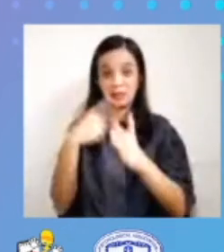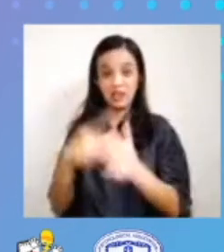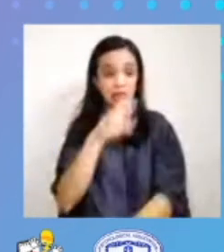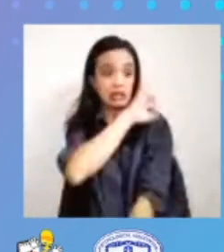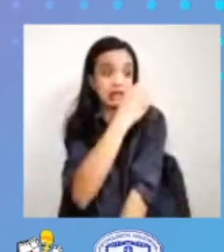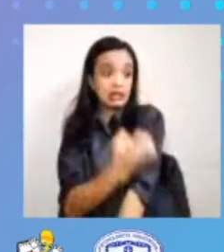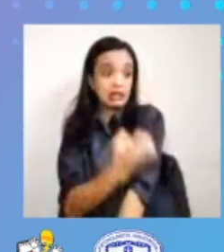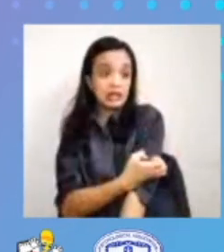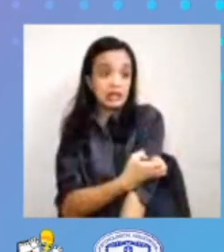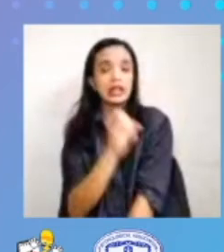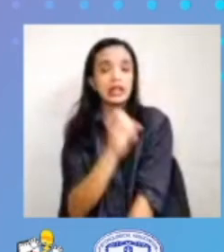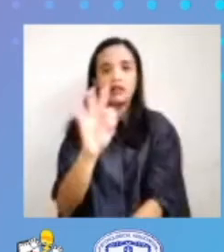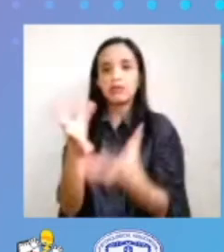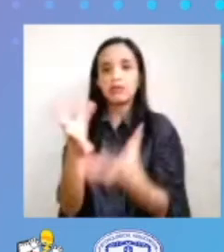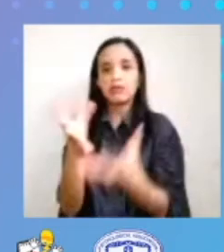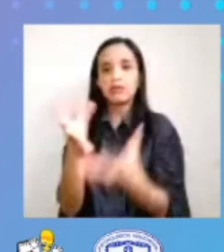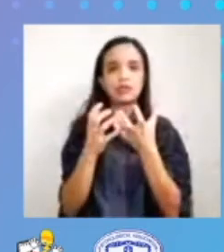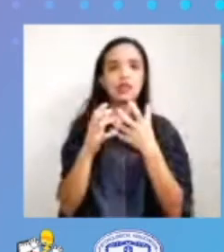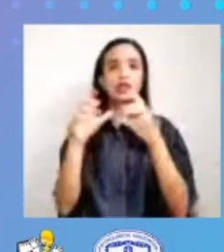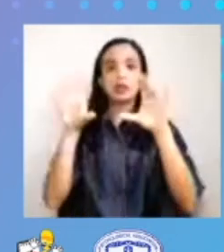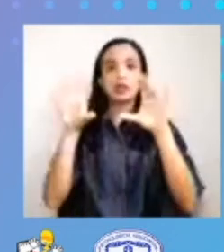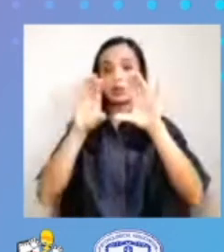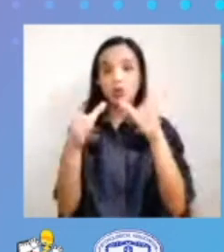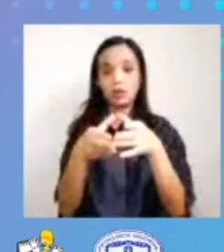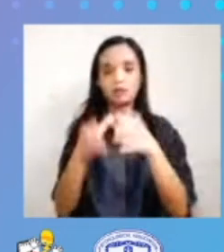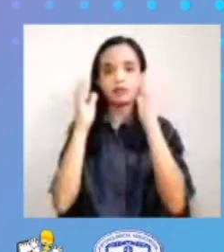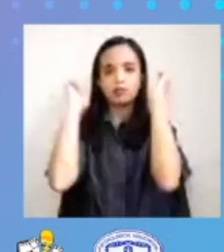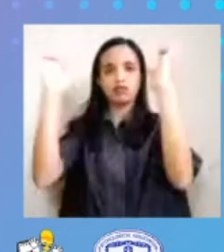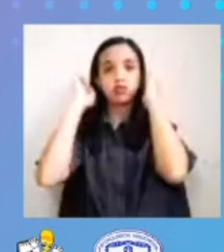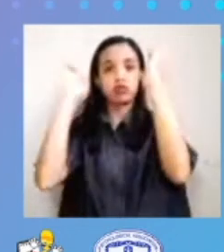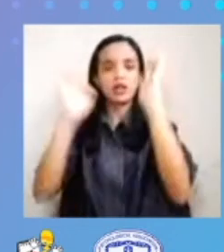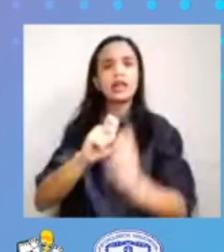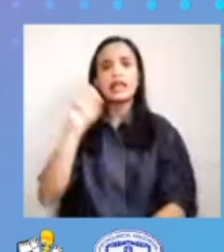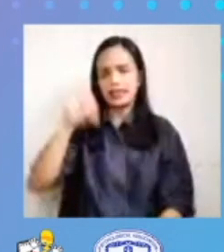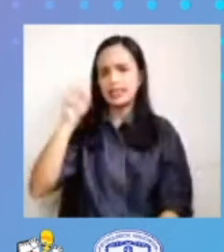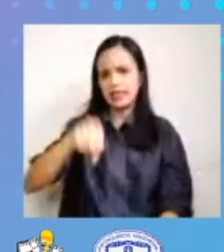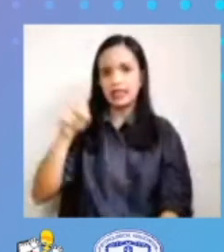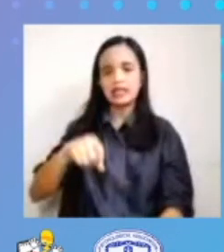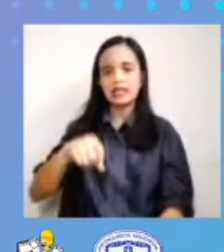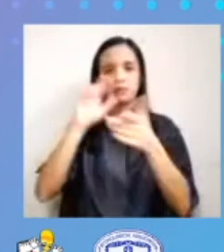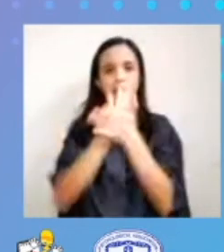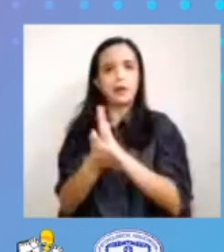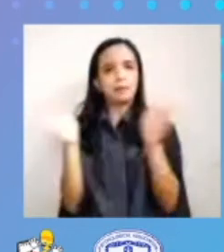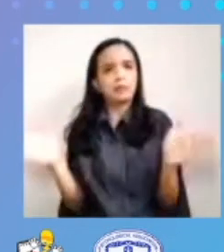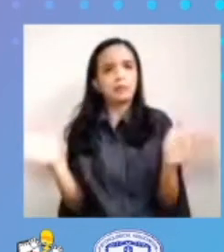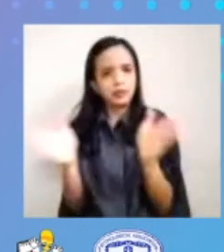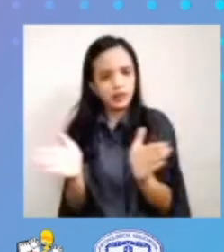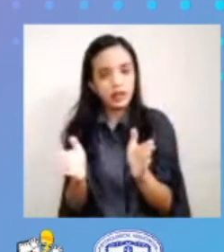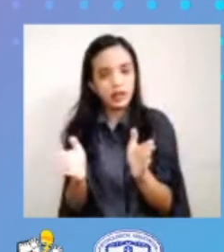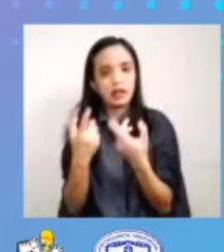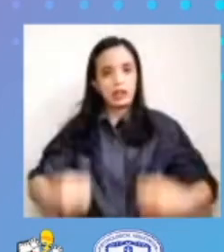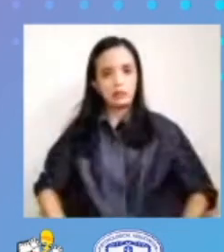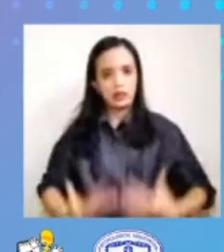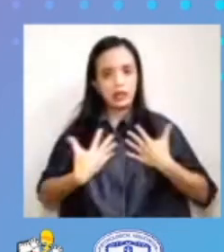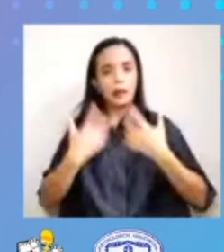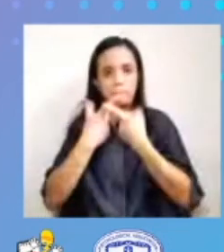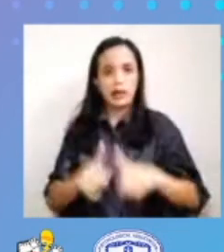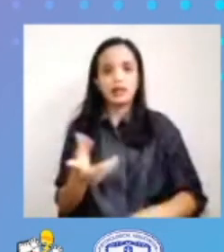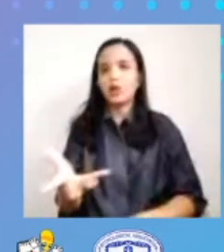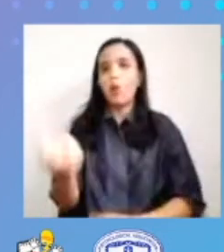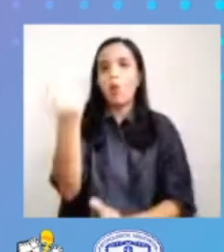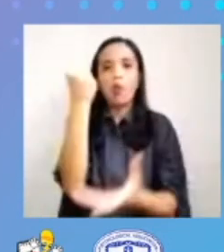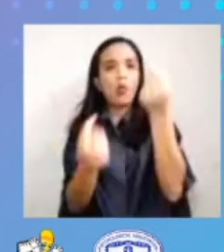start. Diba? That's actually the whole point of it. So, you get to push yourself to to reaching from 5 push-ups